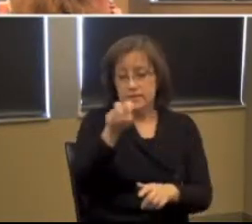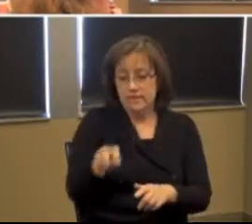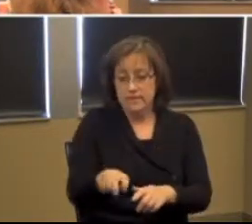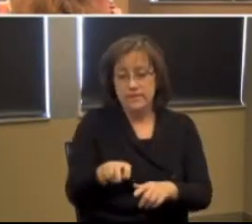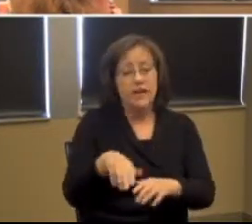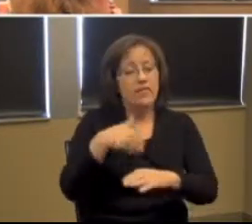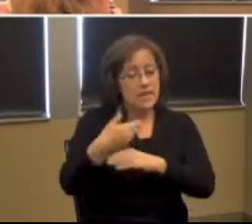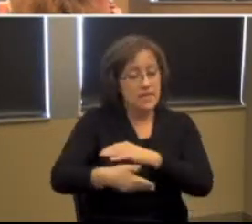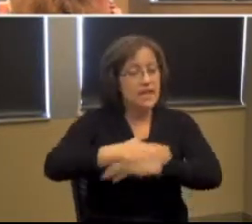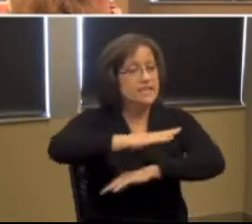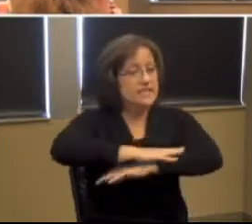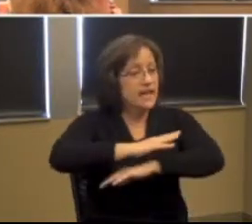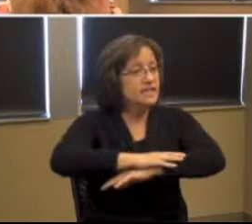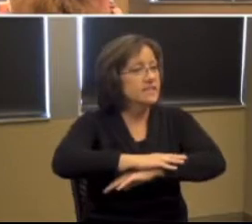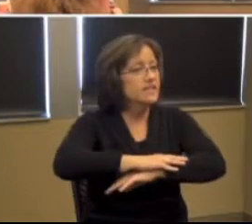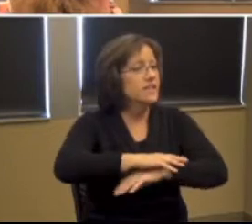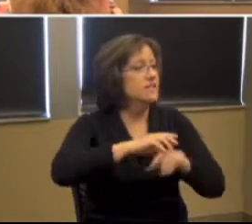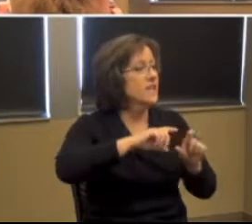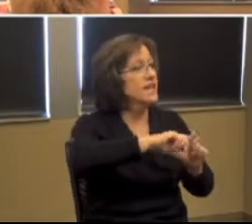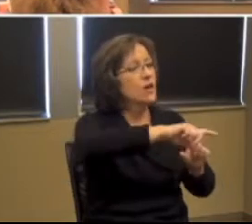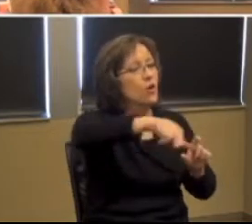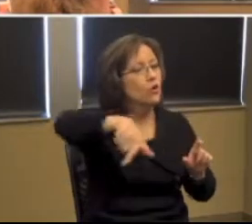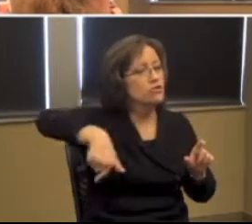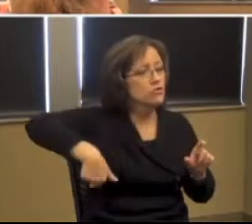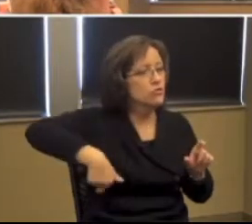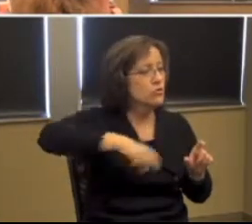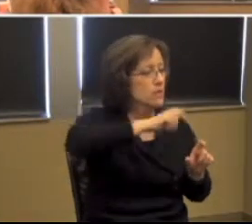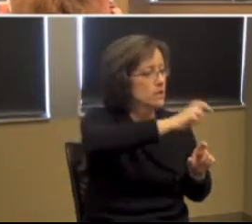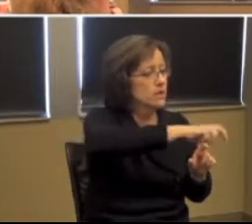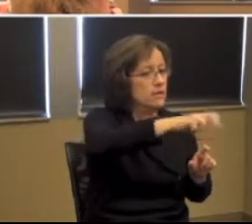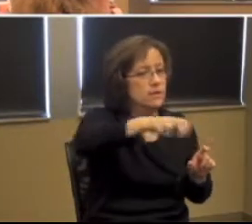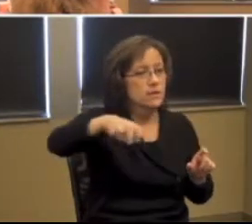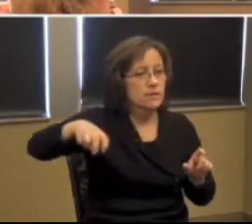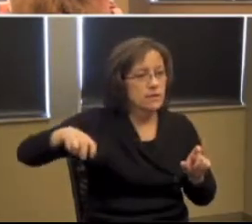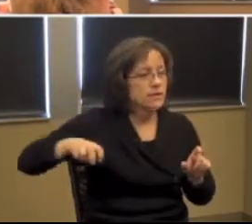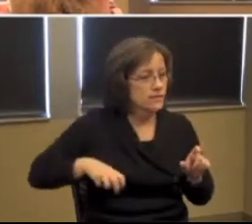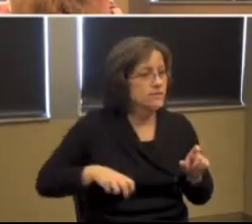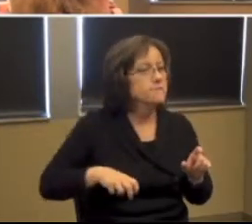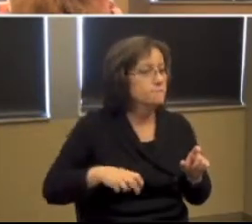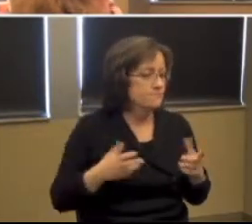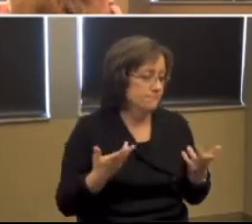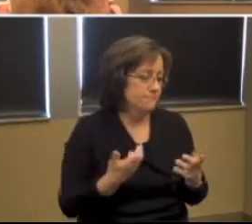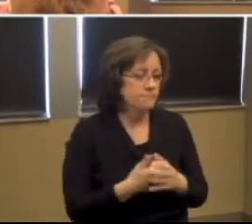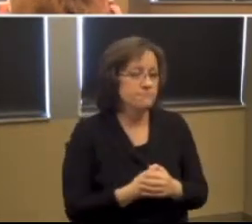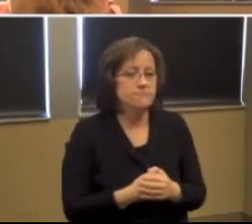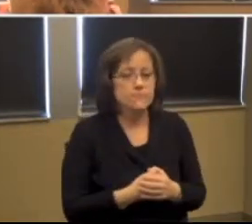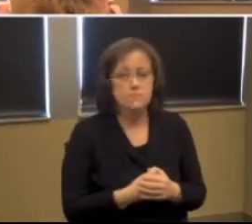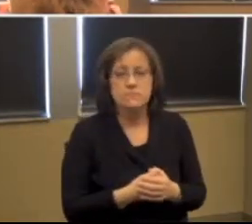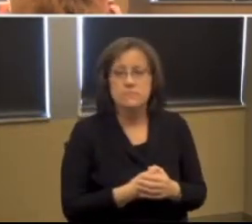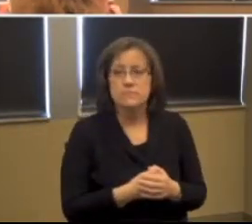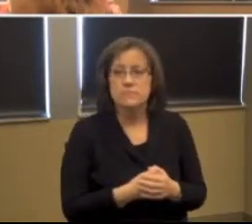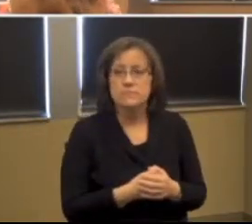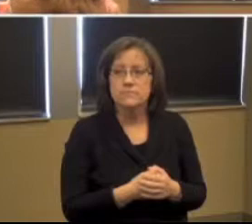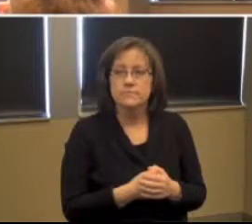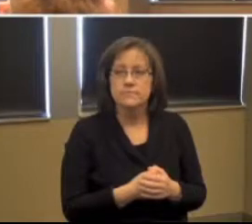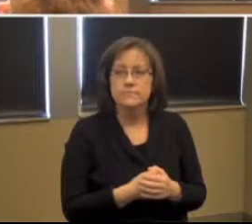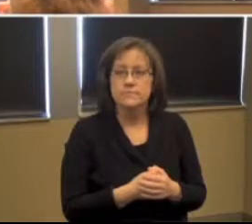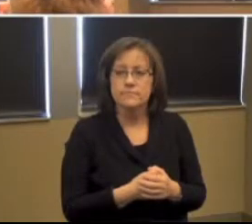next desk. So it's kind of like a horseshoe shape, and they do their activity and slide it. This